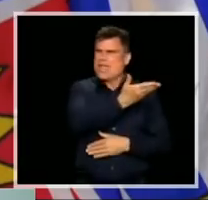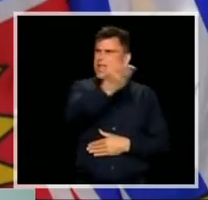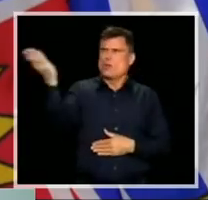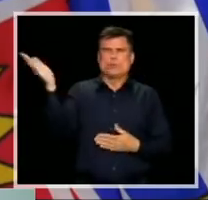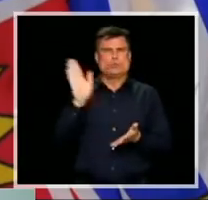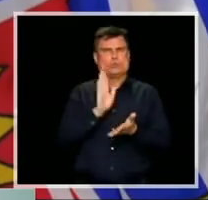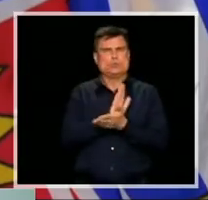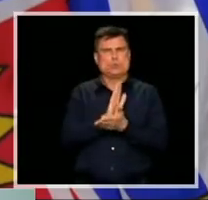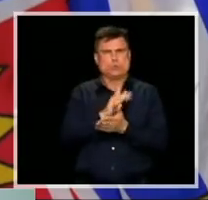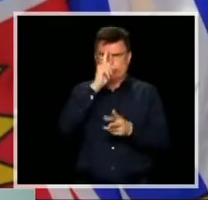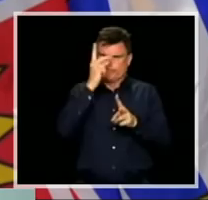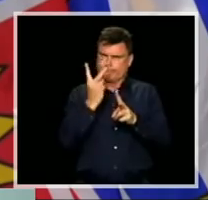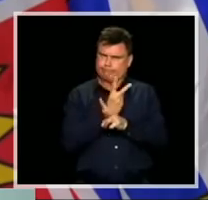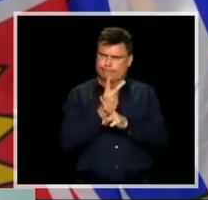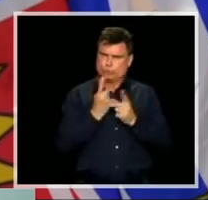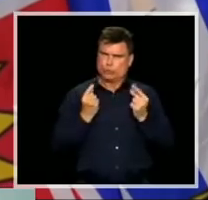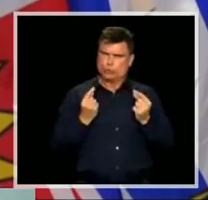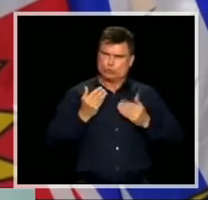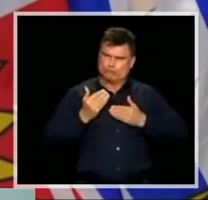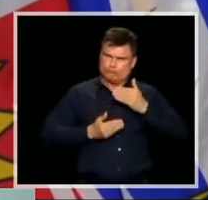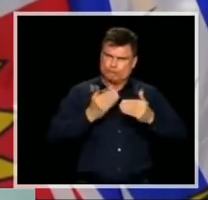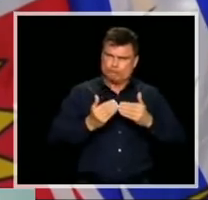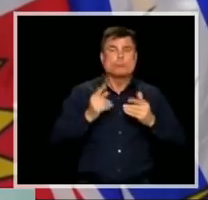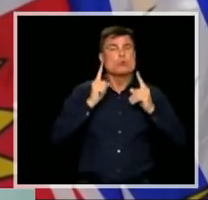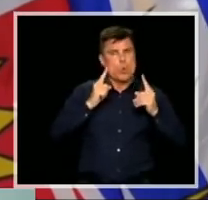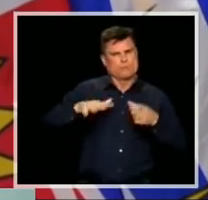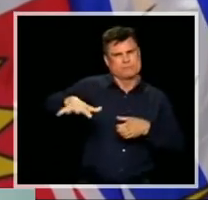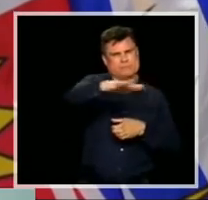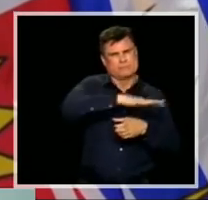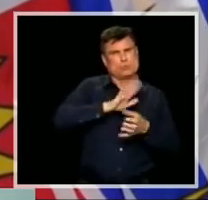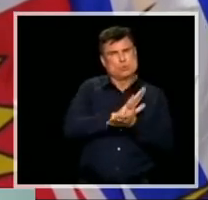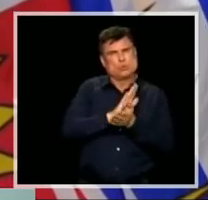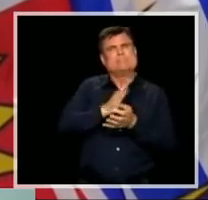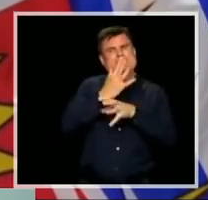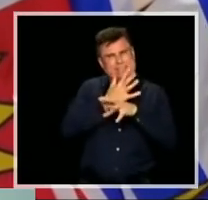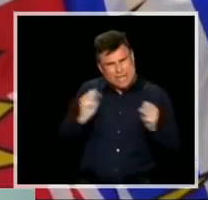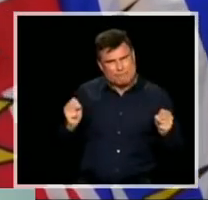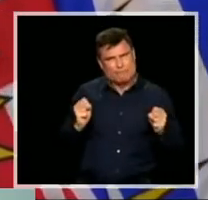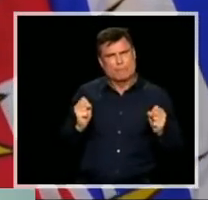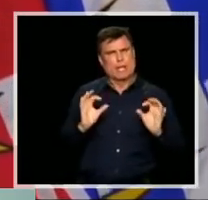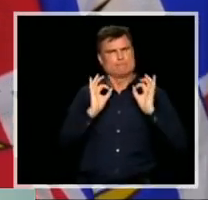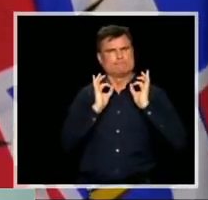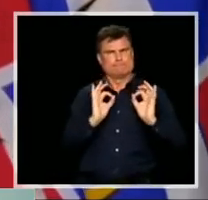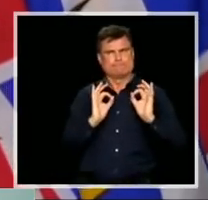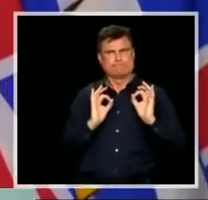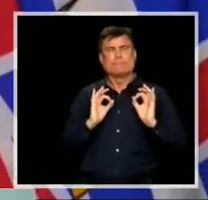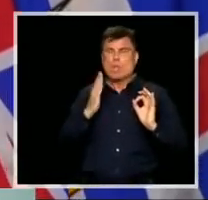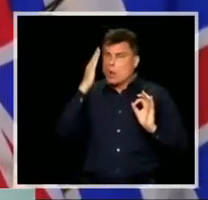going to work out really well next week. That's all the time we have for today. Thank you. Thank you.